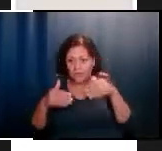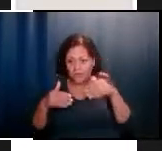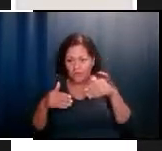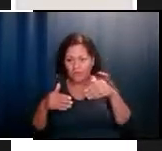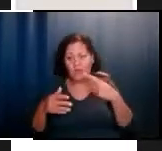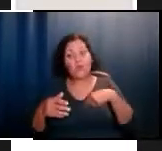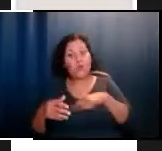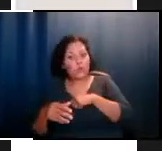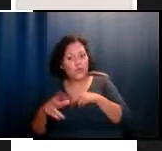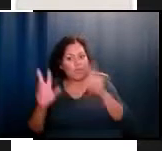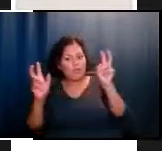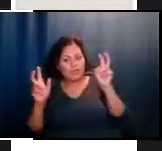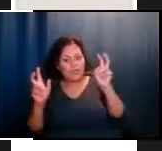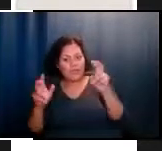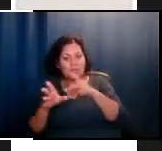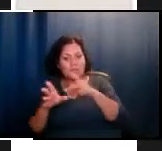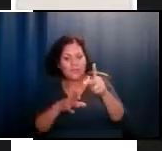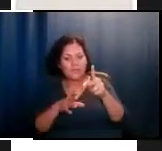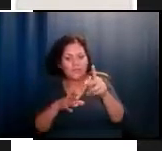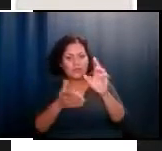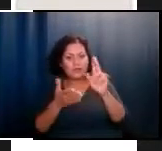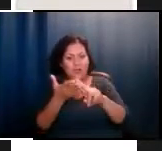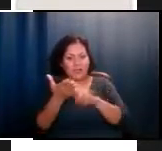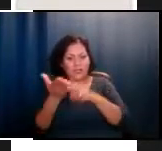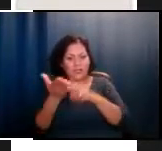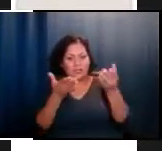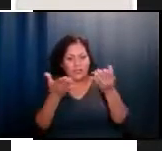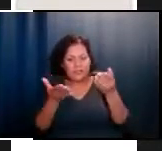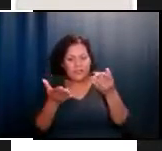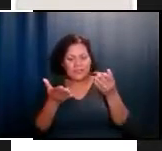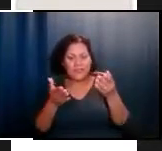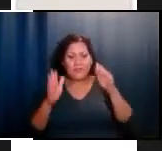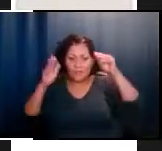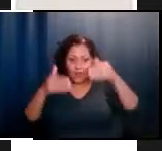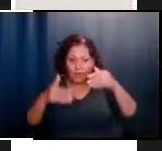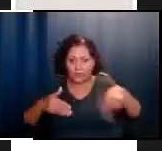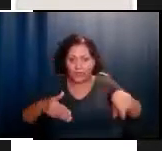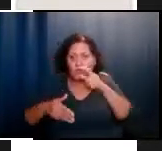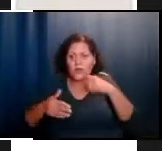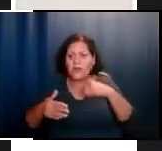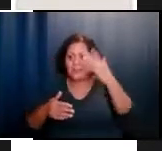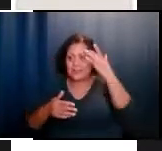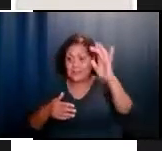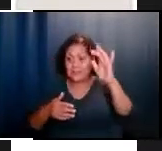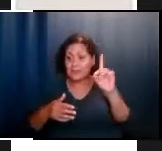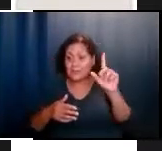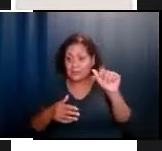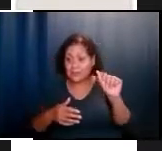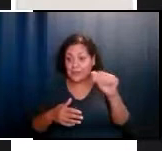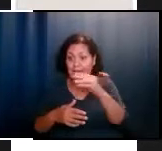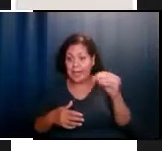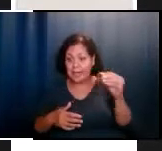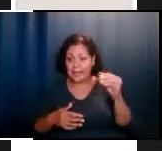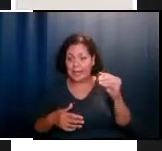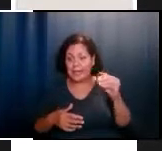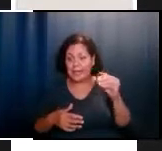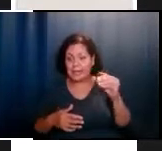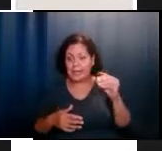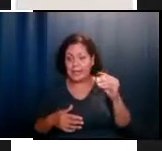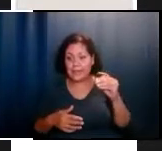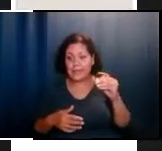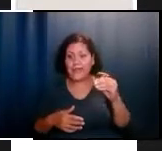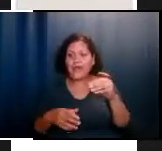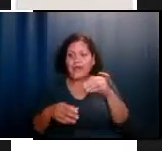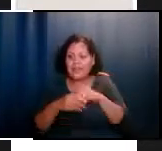as in professional contract services, focus on those who have intellectual disabilities and in